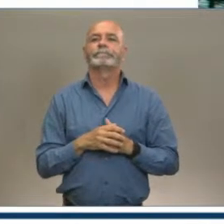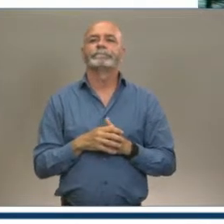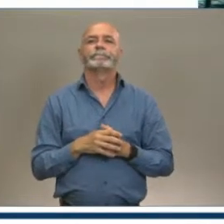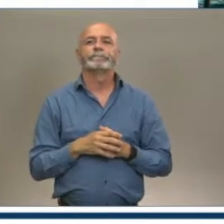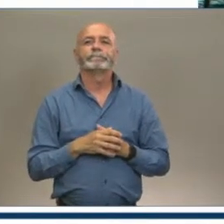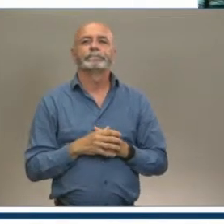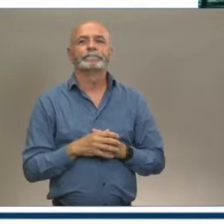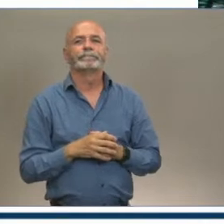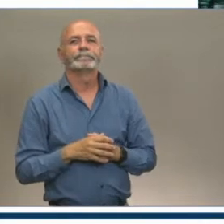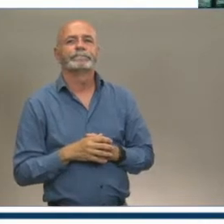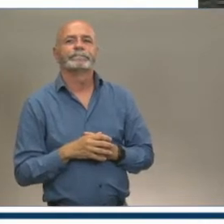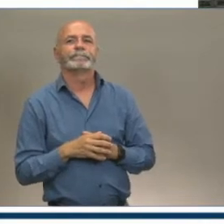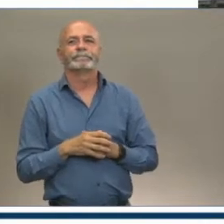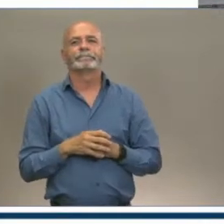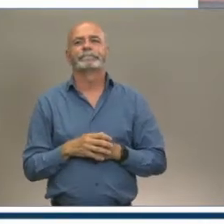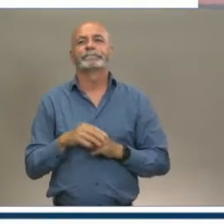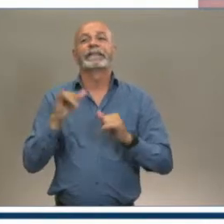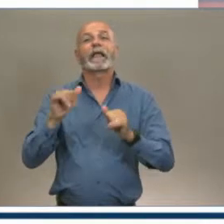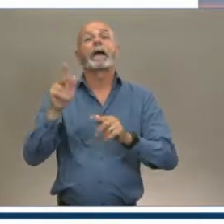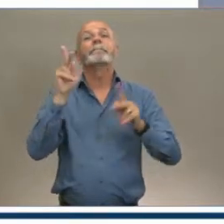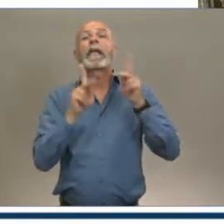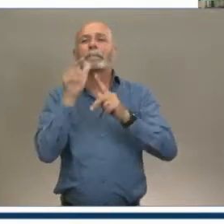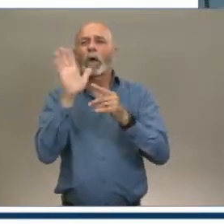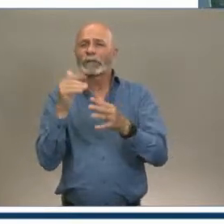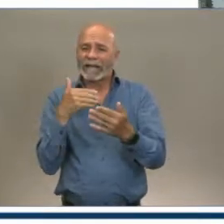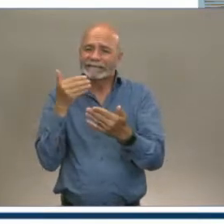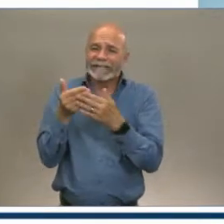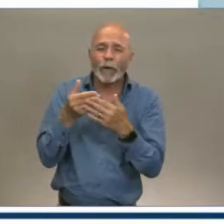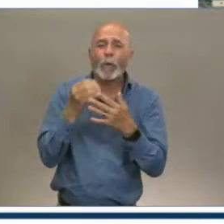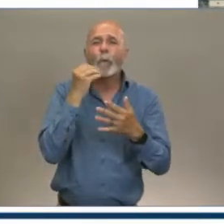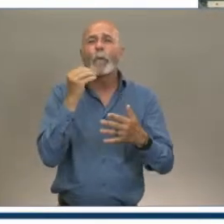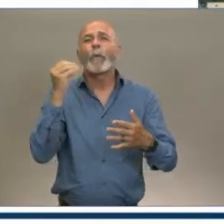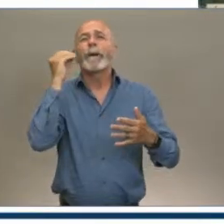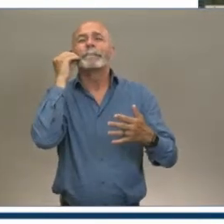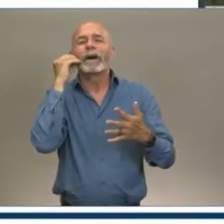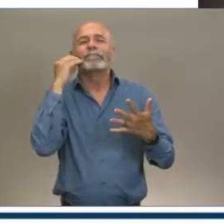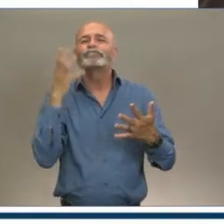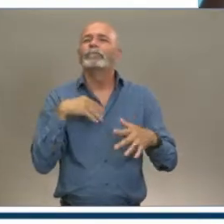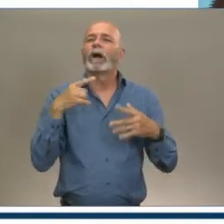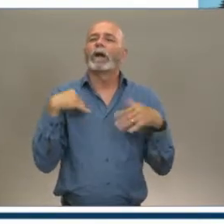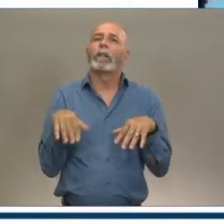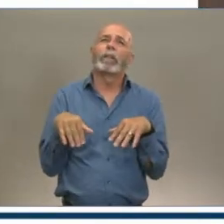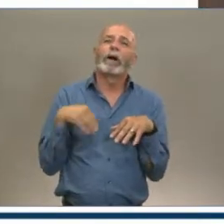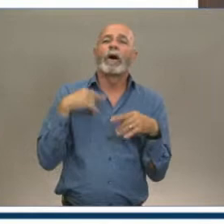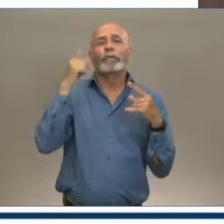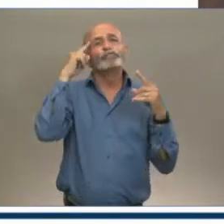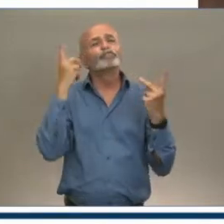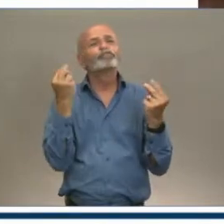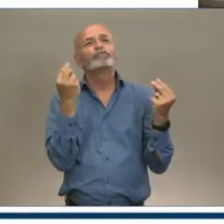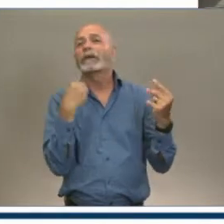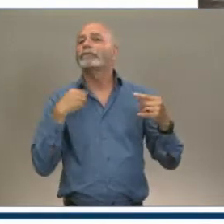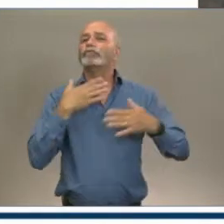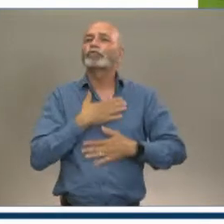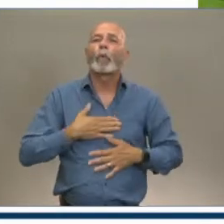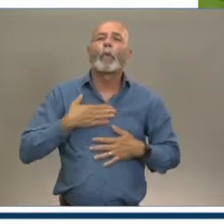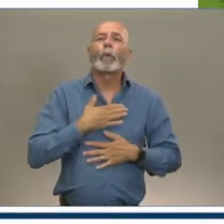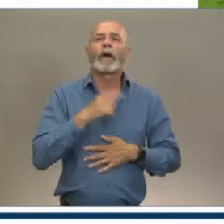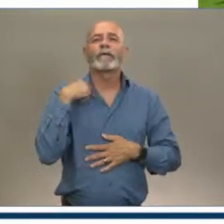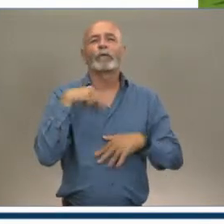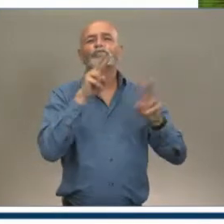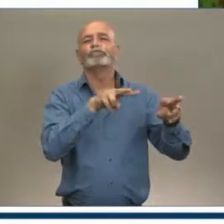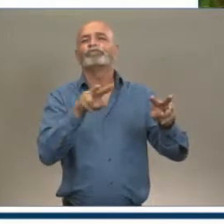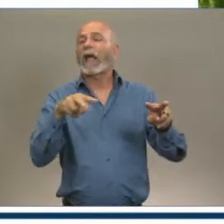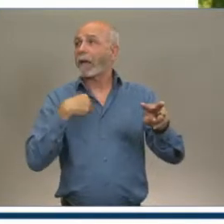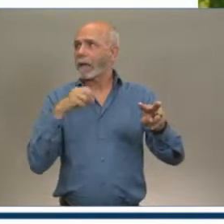Here's to the ones that stick close to home. Because we're not unadventurous. We just know how much adventure can be found in our